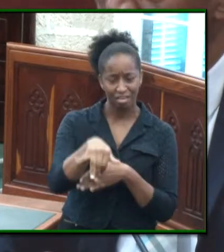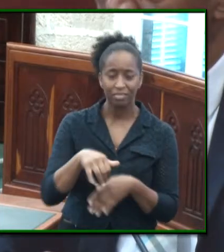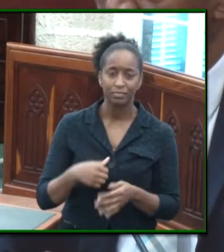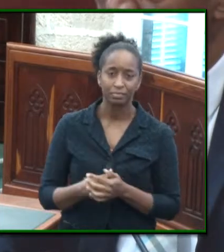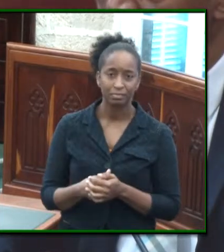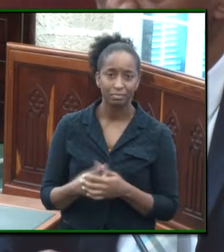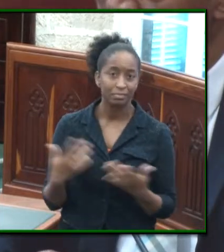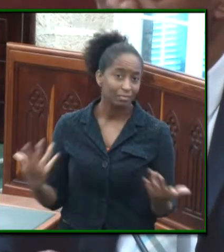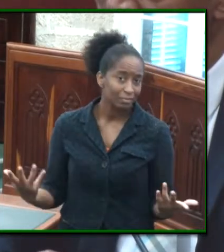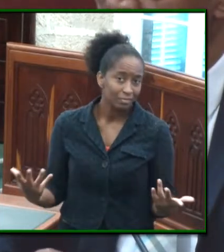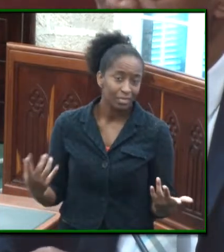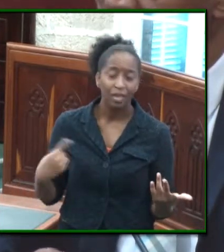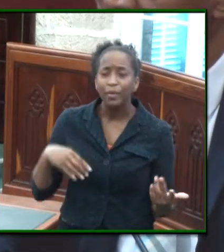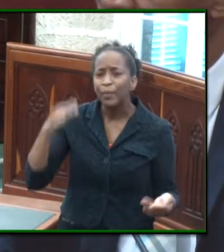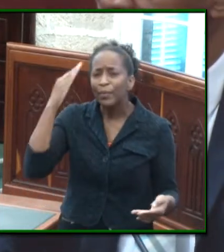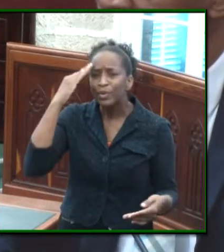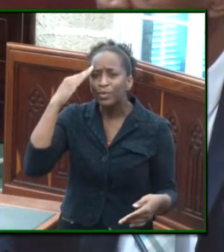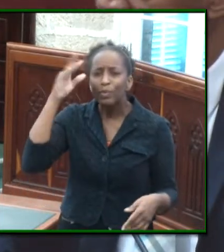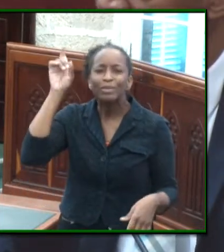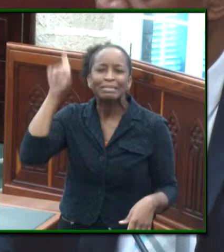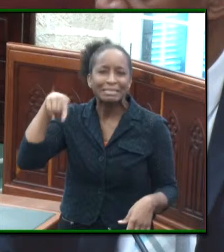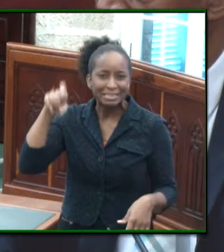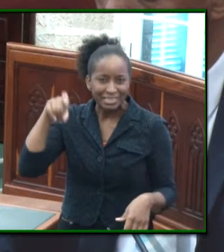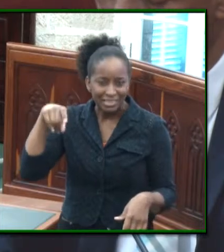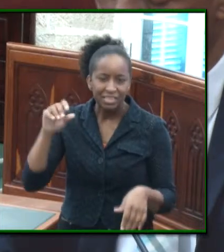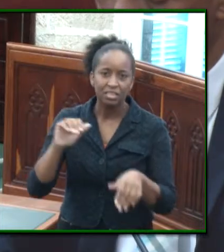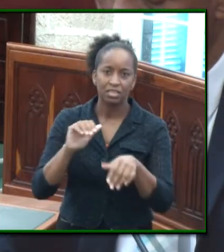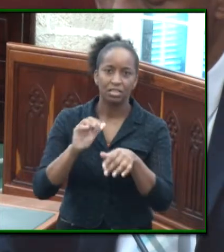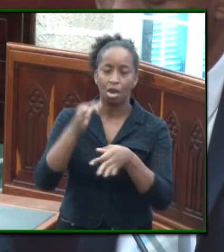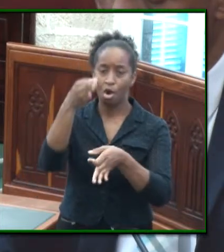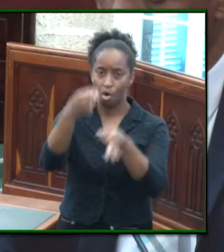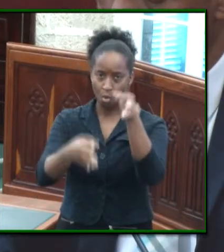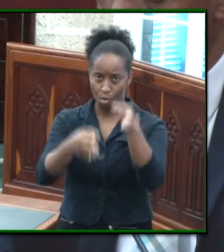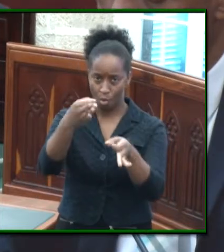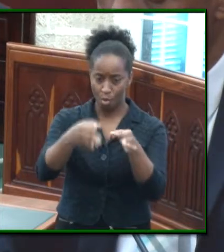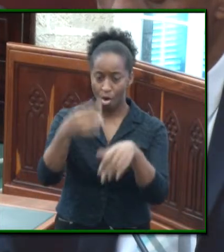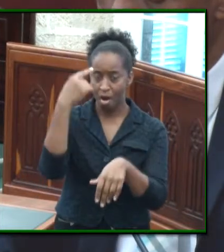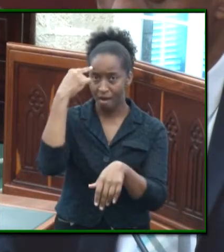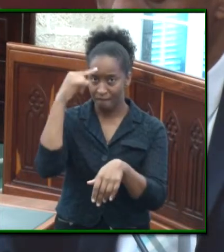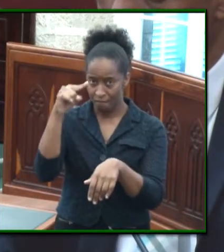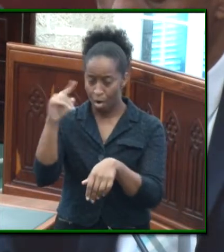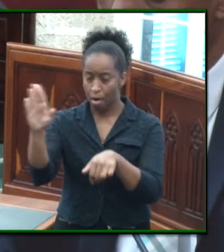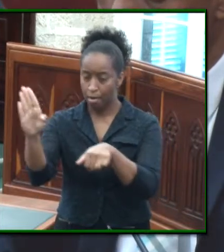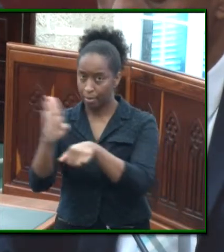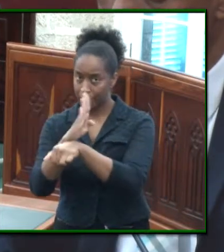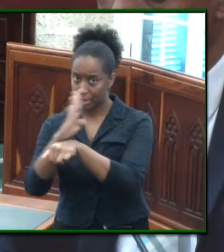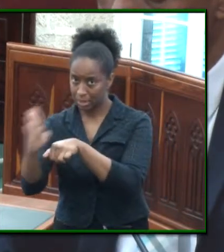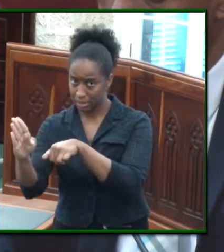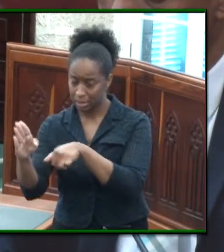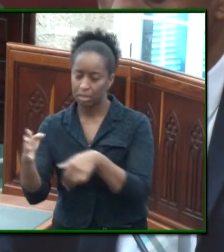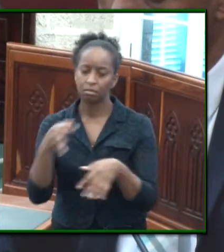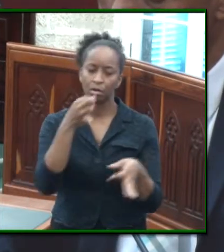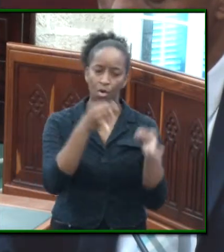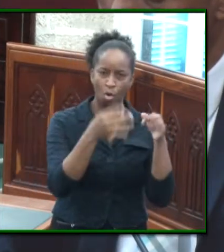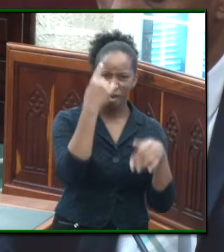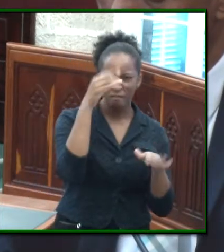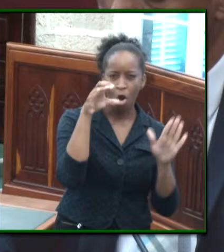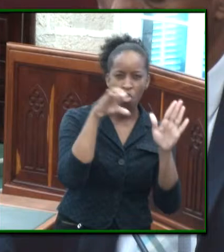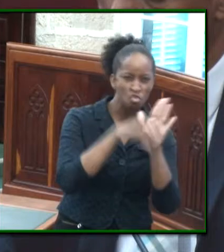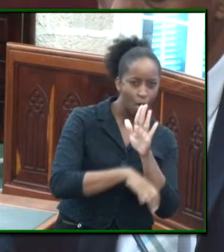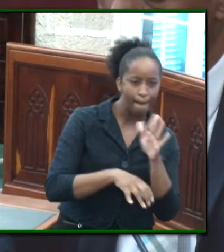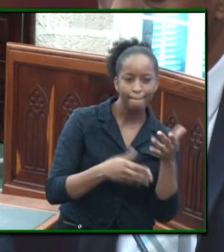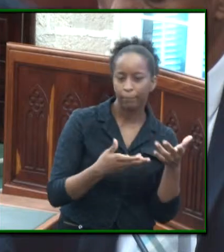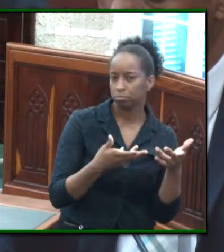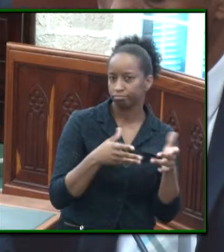those judges do. And having a dedicated commercial court would be ideal. As I said, we passed the law